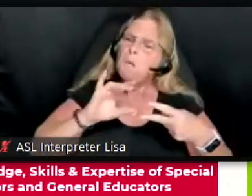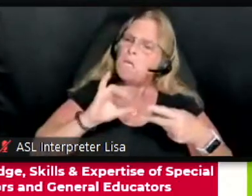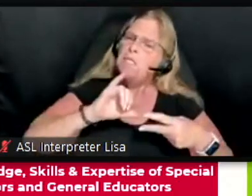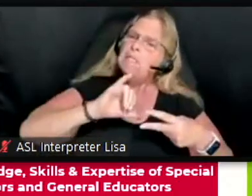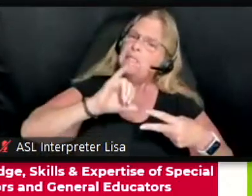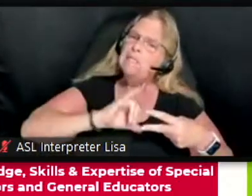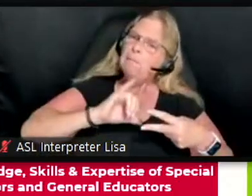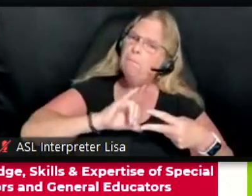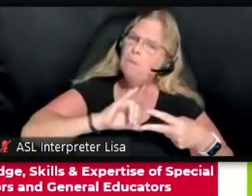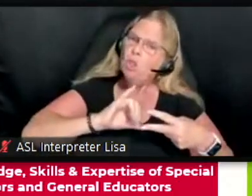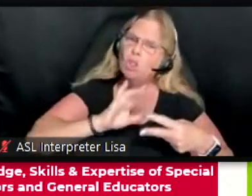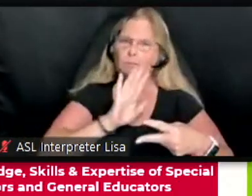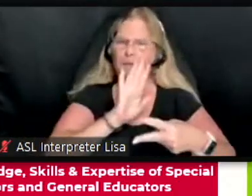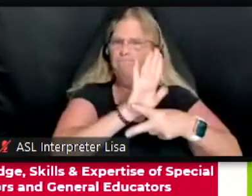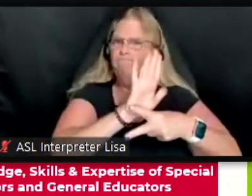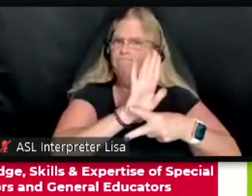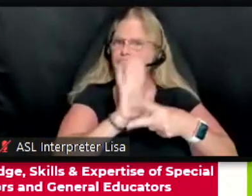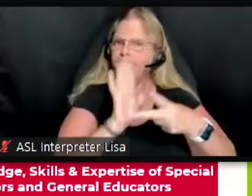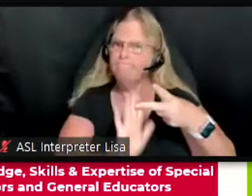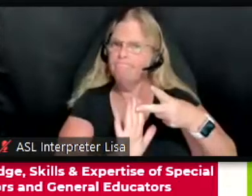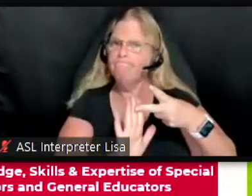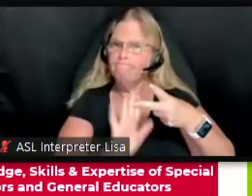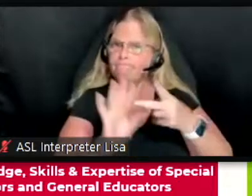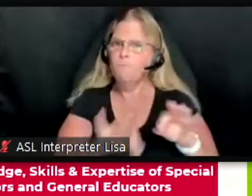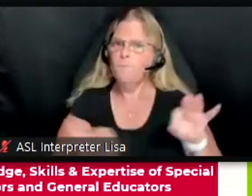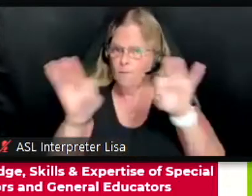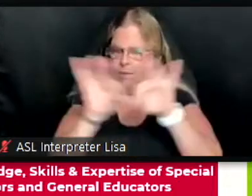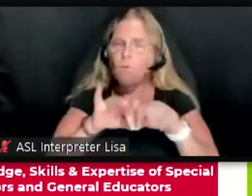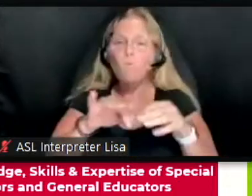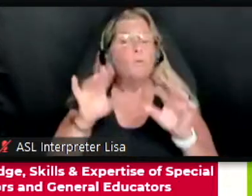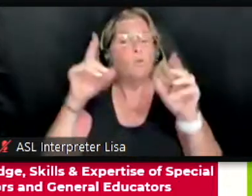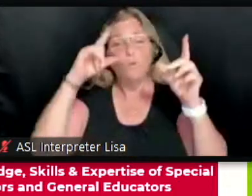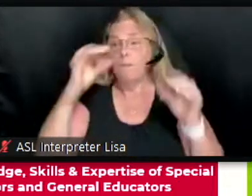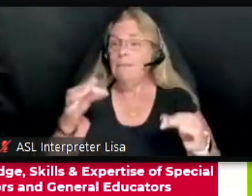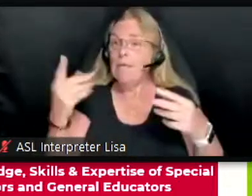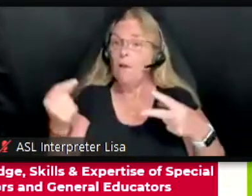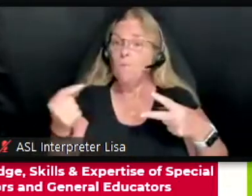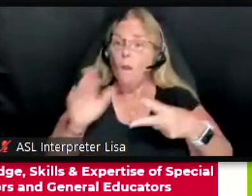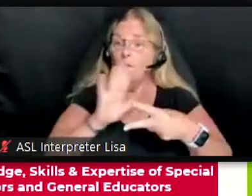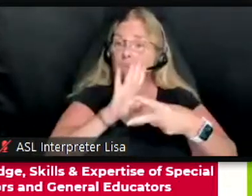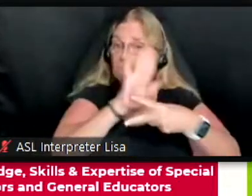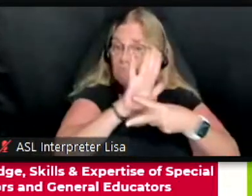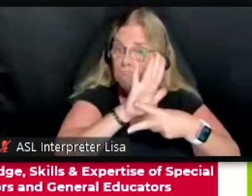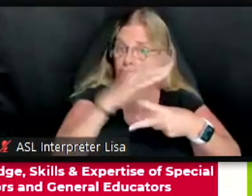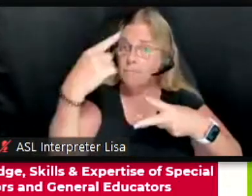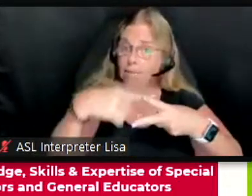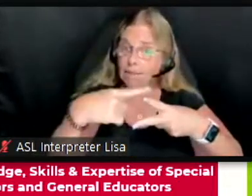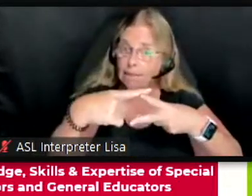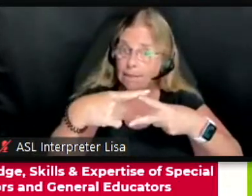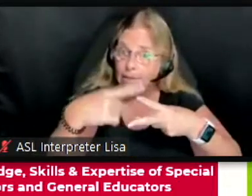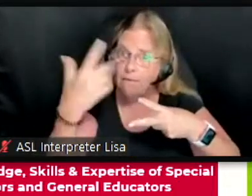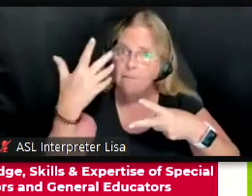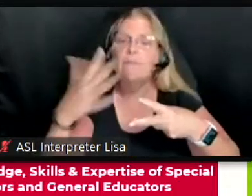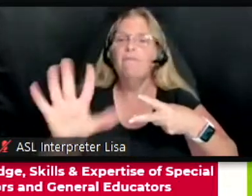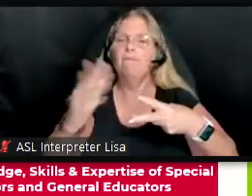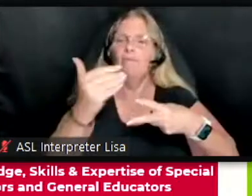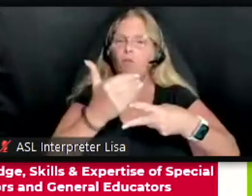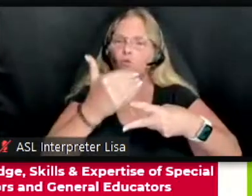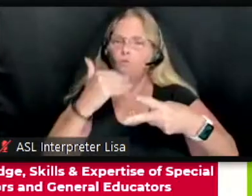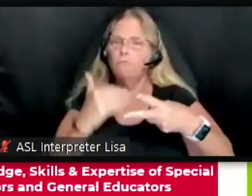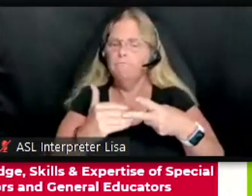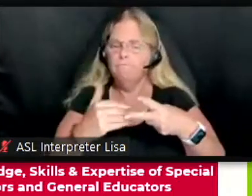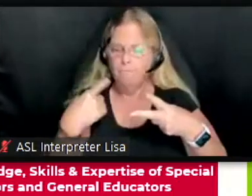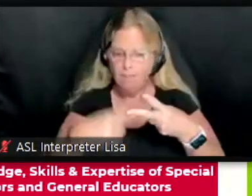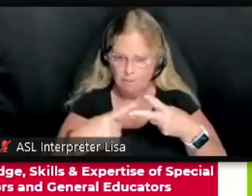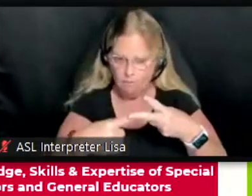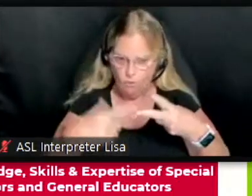big and important. So we have decided to have 2 rounds of discussion so we can focus each round on one of